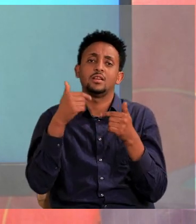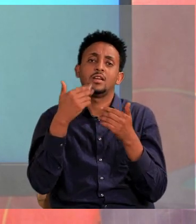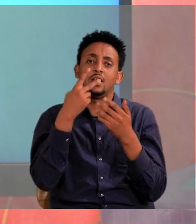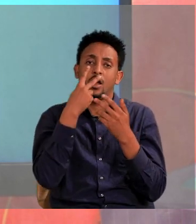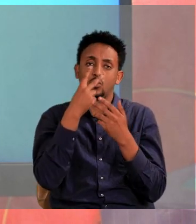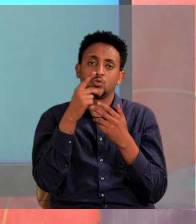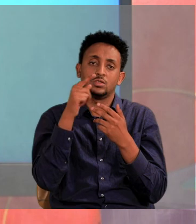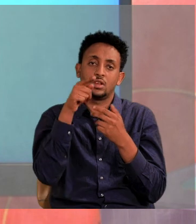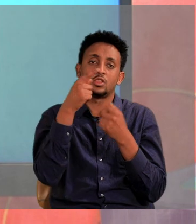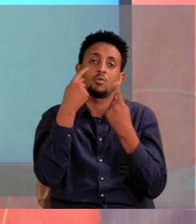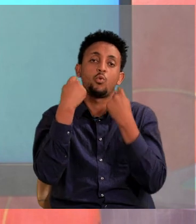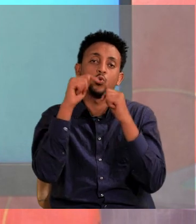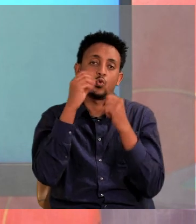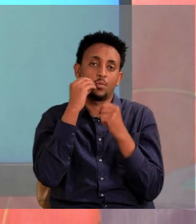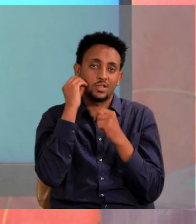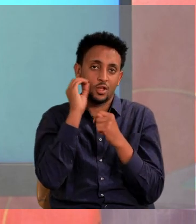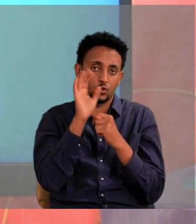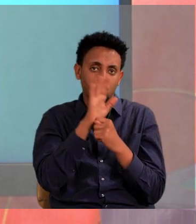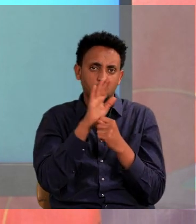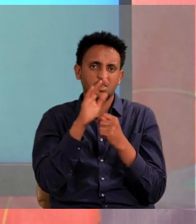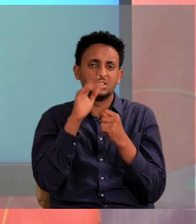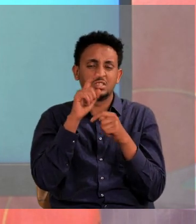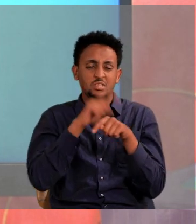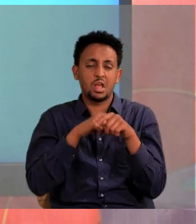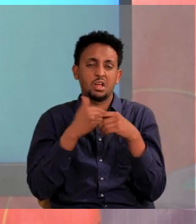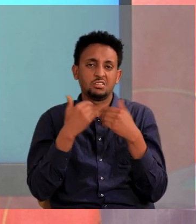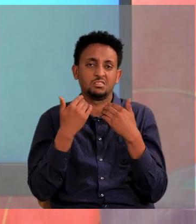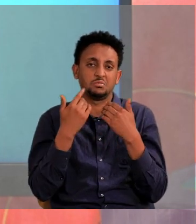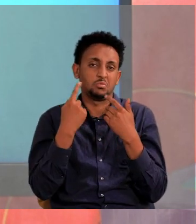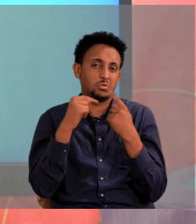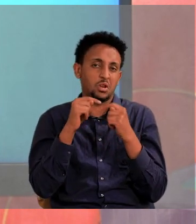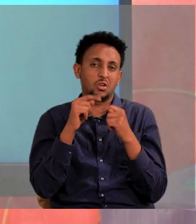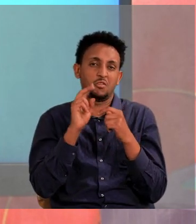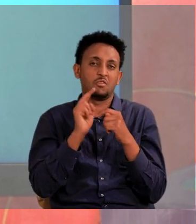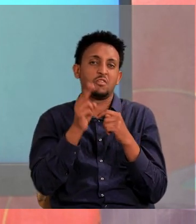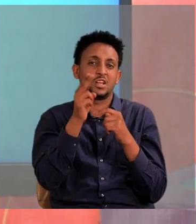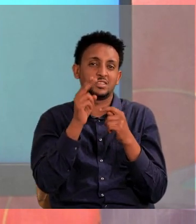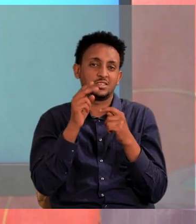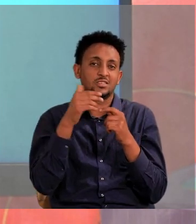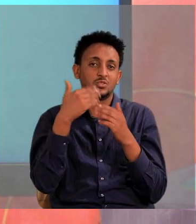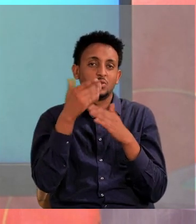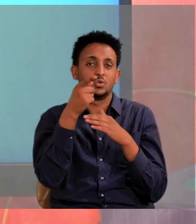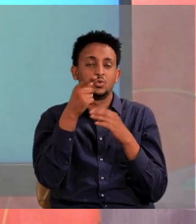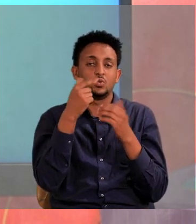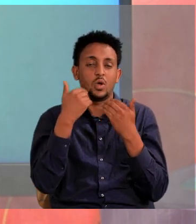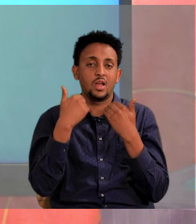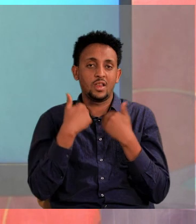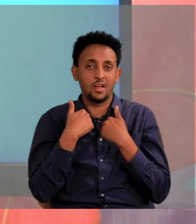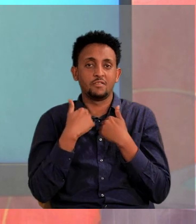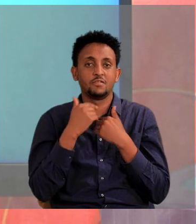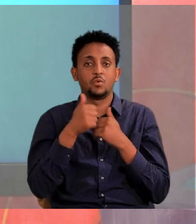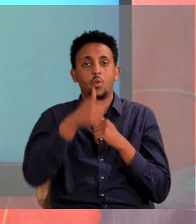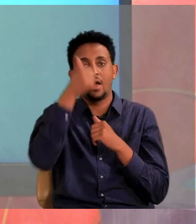today. I think we have some limitation of time. I'm trying to be faster so that you can have